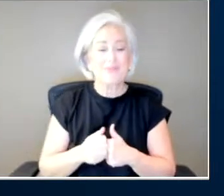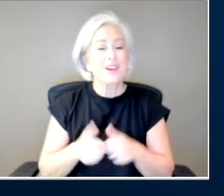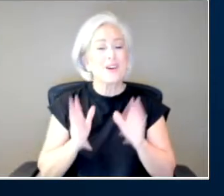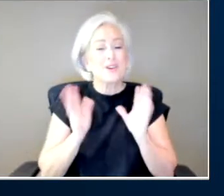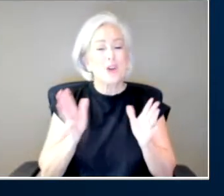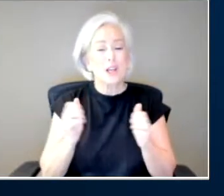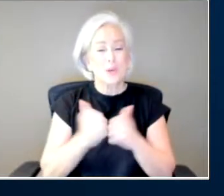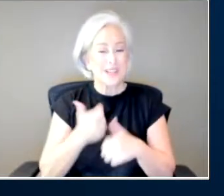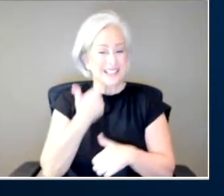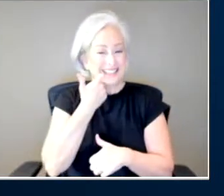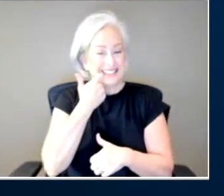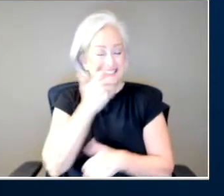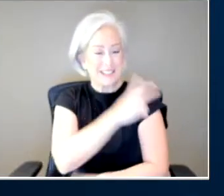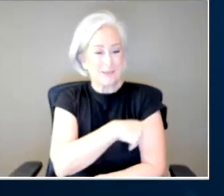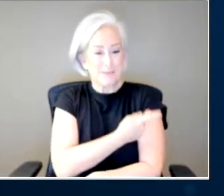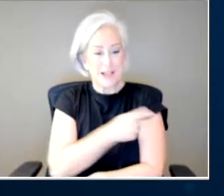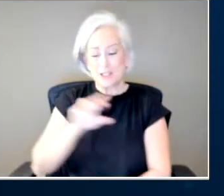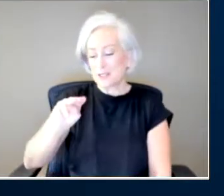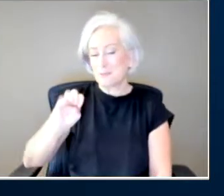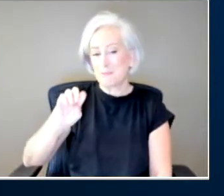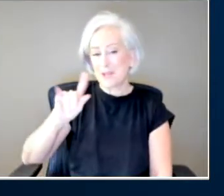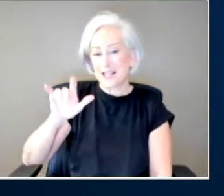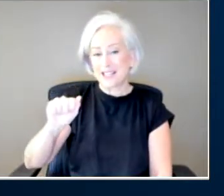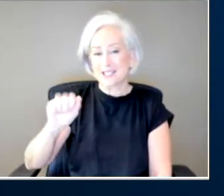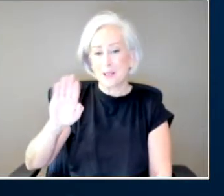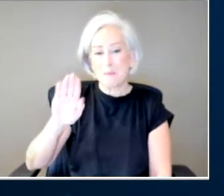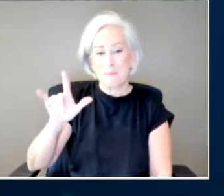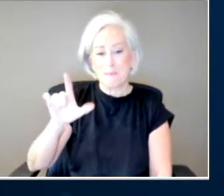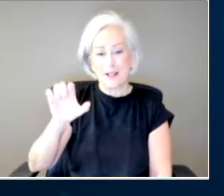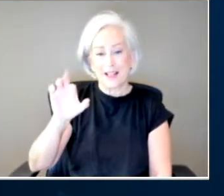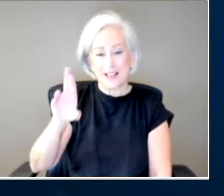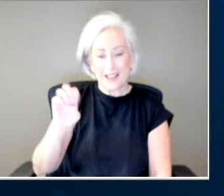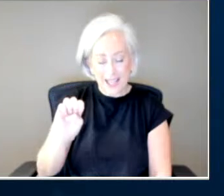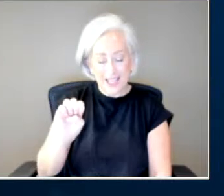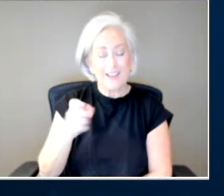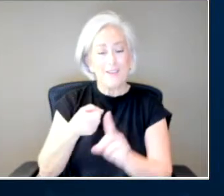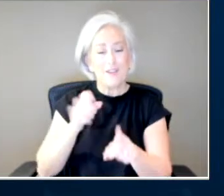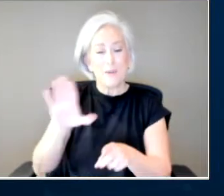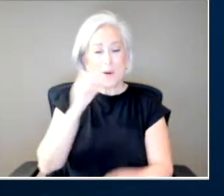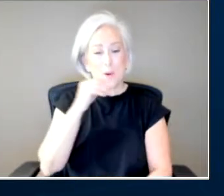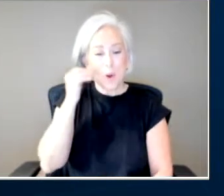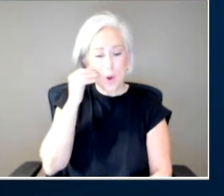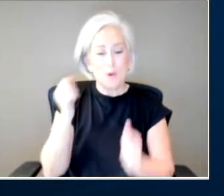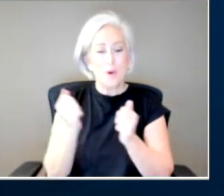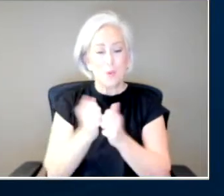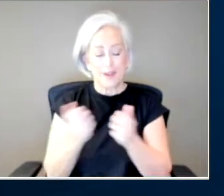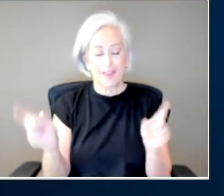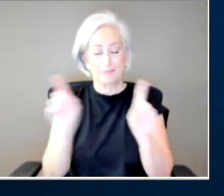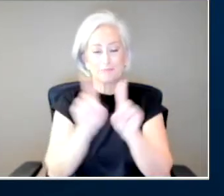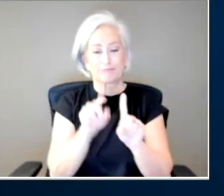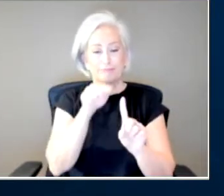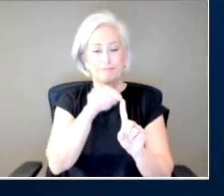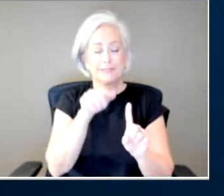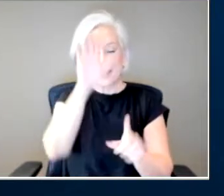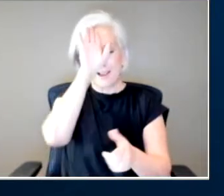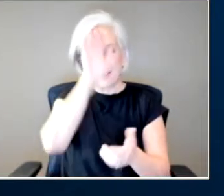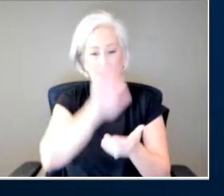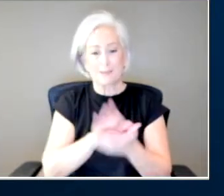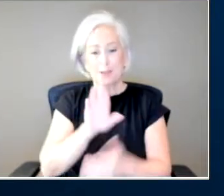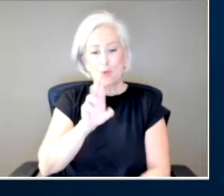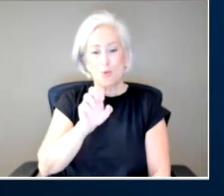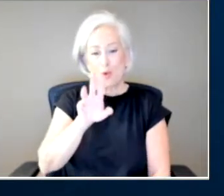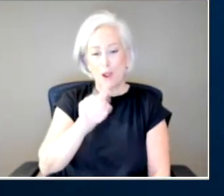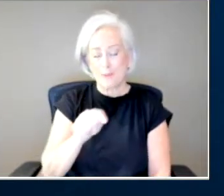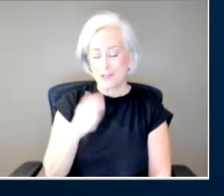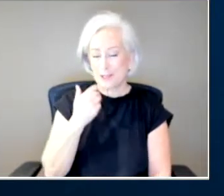patients, Melissa Blake. She is joining us from her home alongside her husband, Robert, this morning. Good morning to both of you. Good